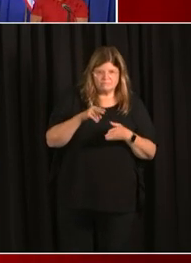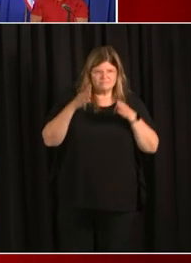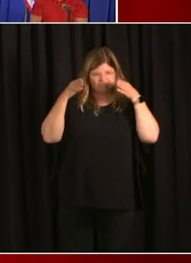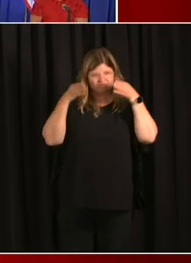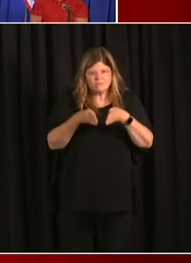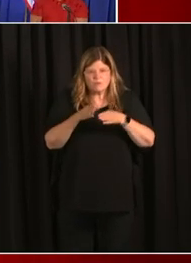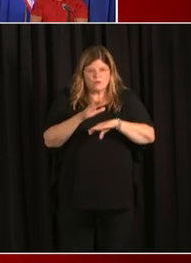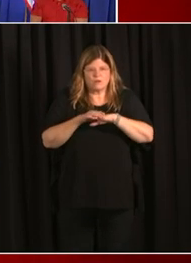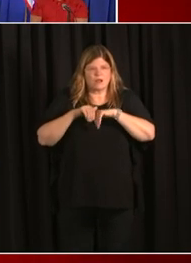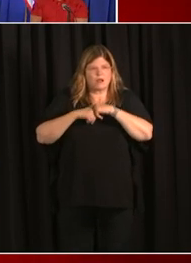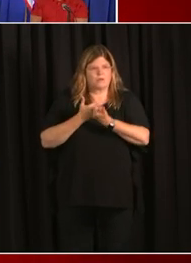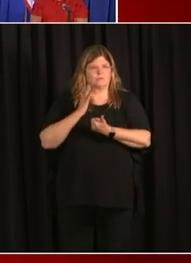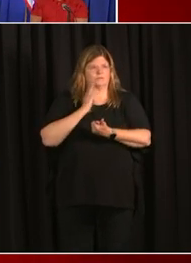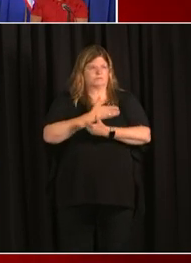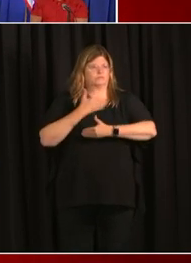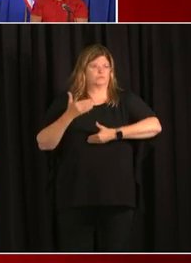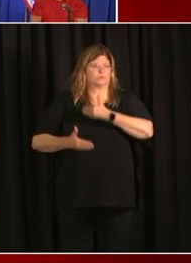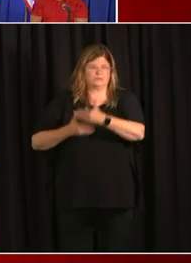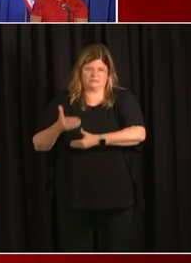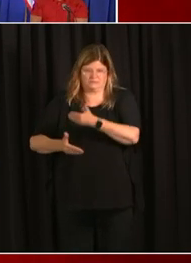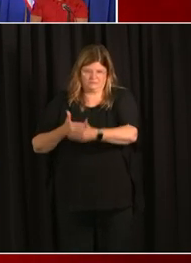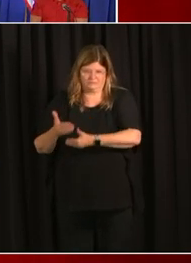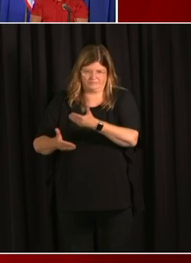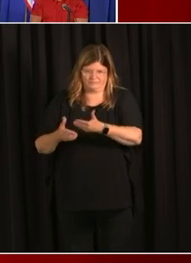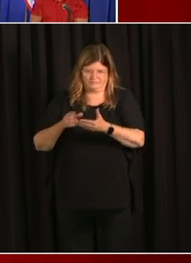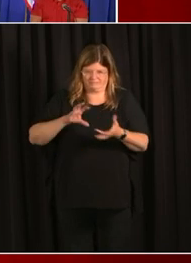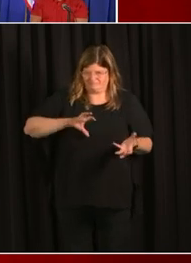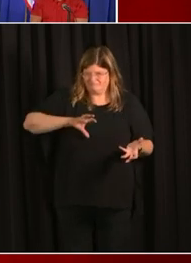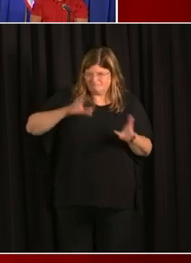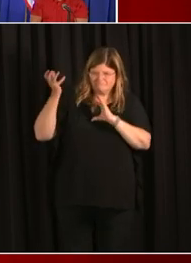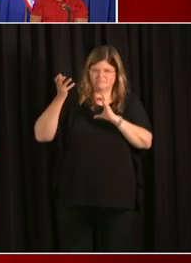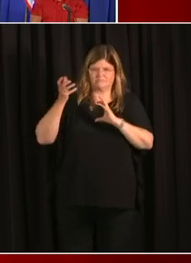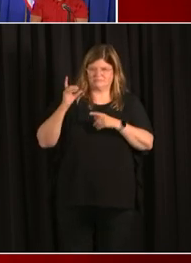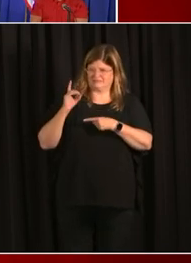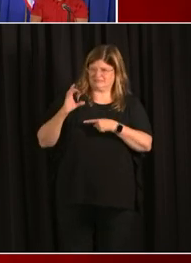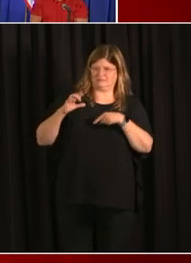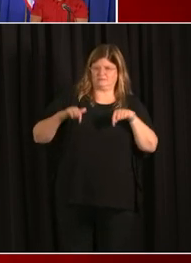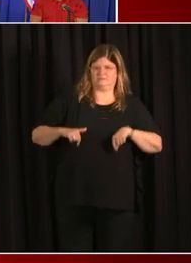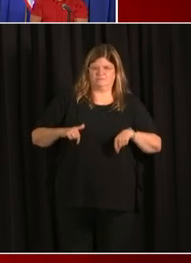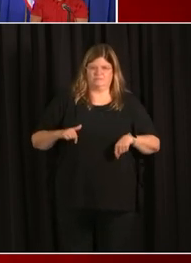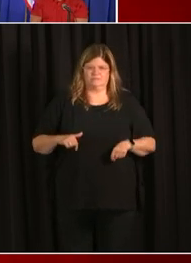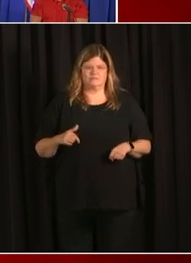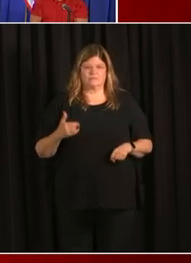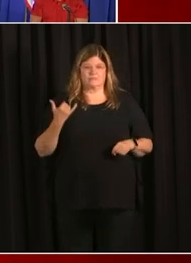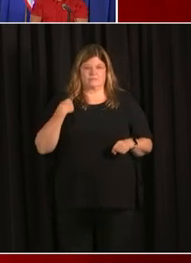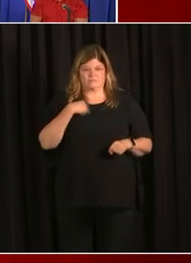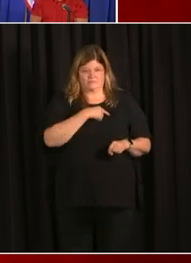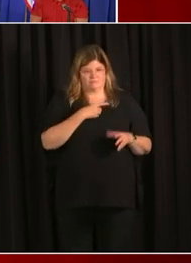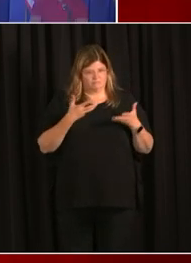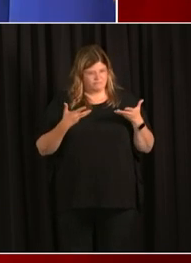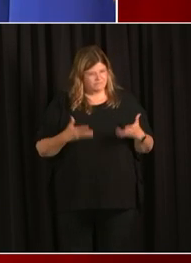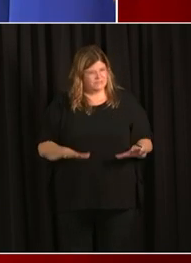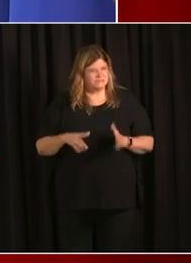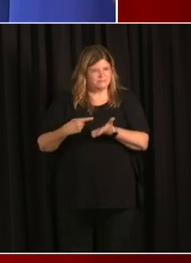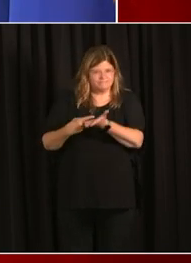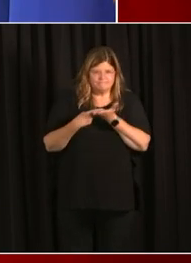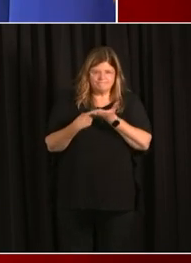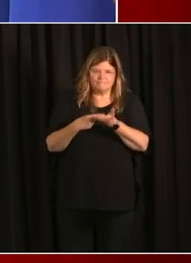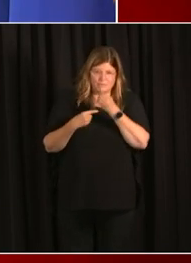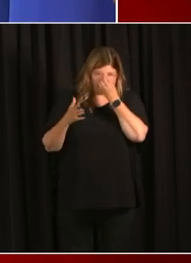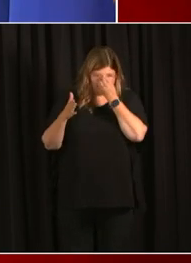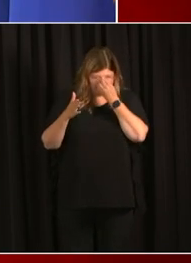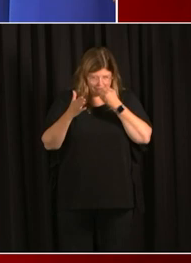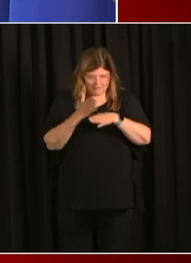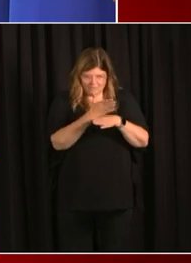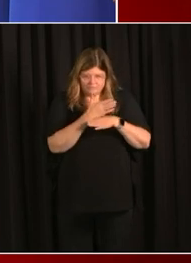progress in responding to the pandemic in the District of Columbia. As we have discussed and shared with you all, we